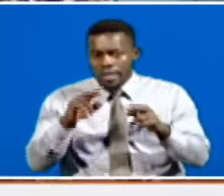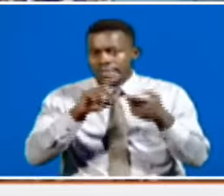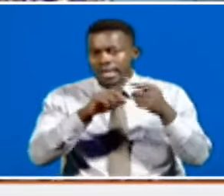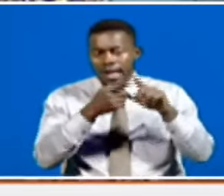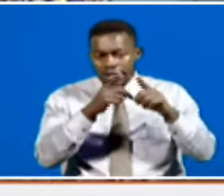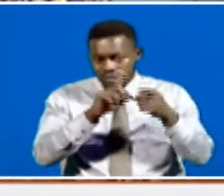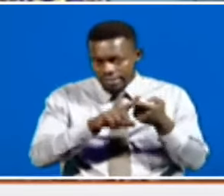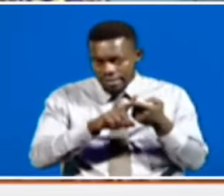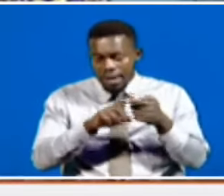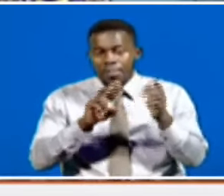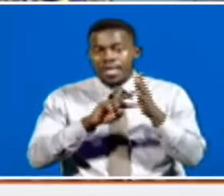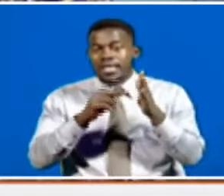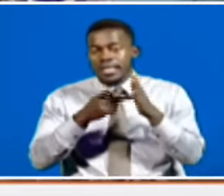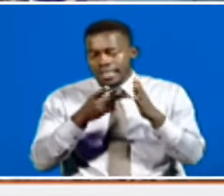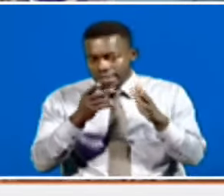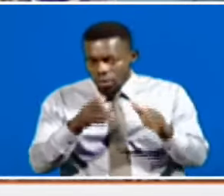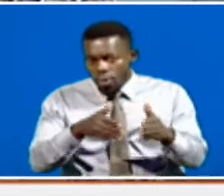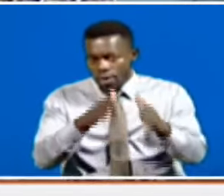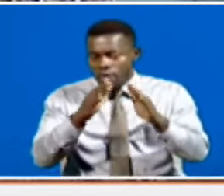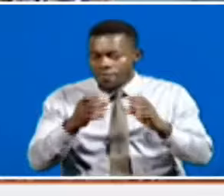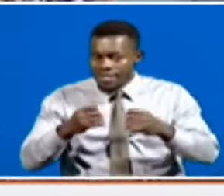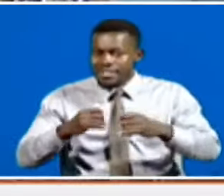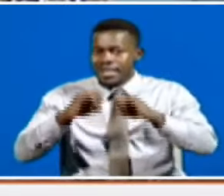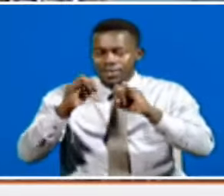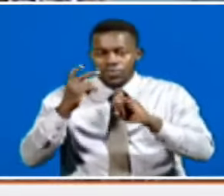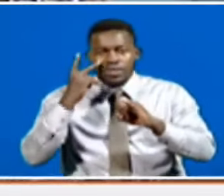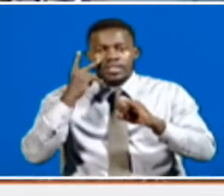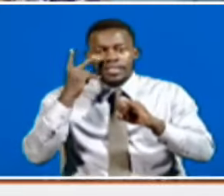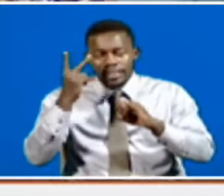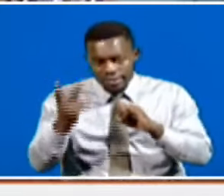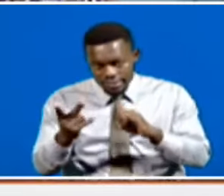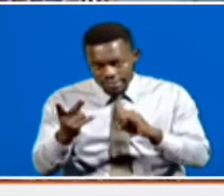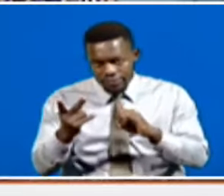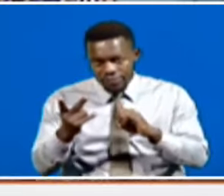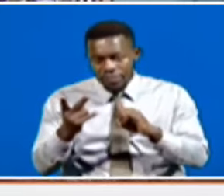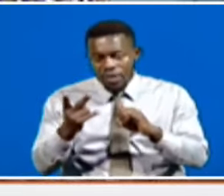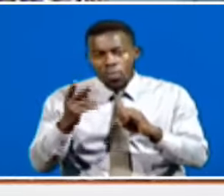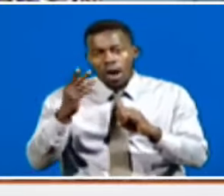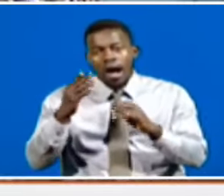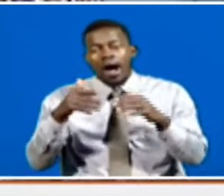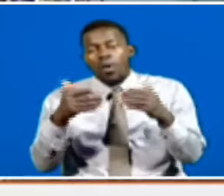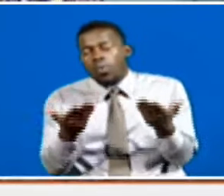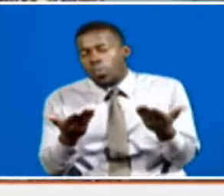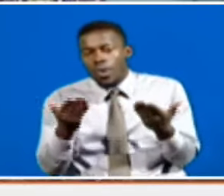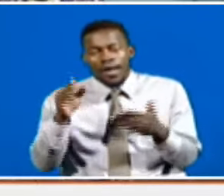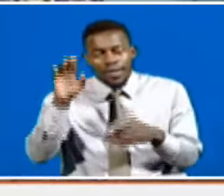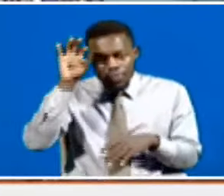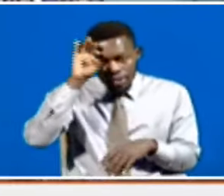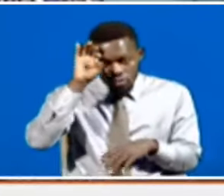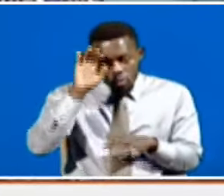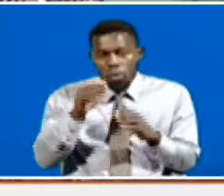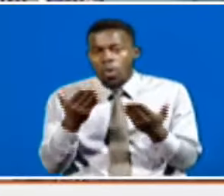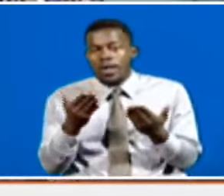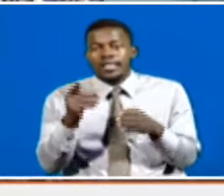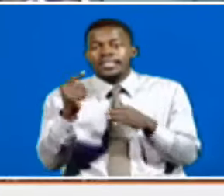it is a way of trying to see the relevancy of education and training into providing